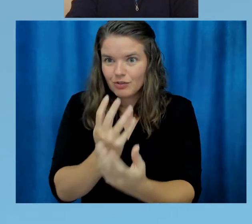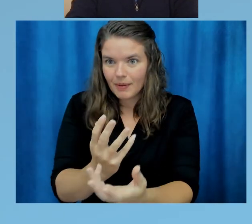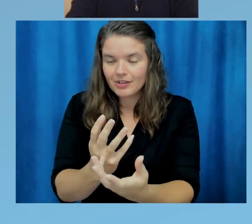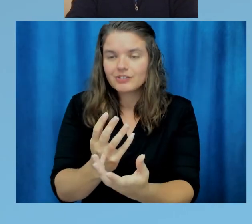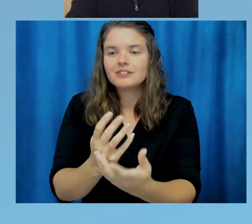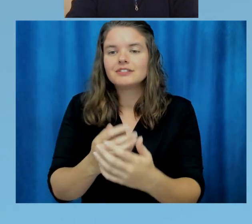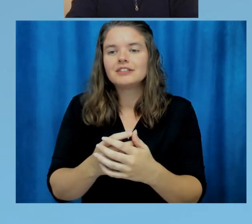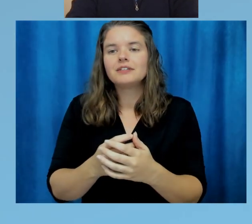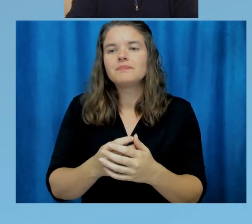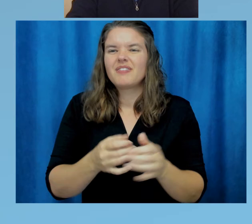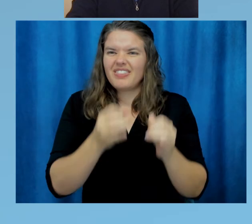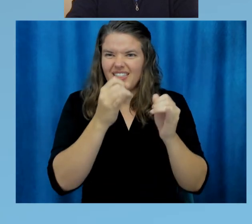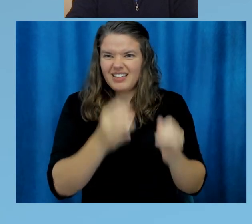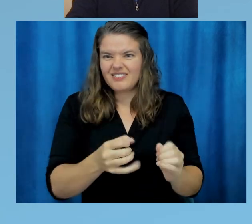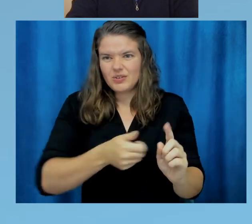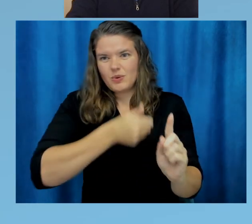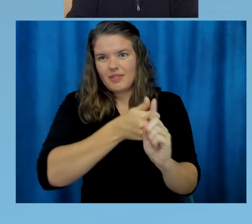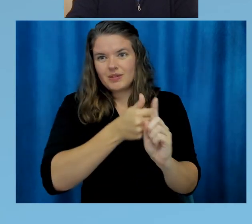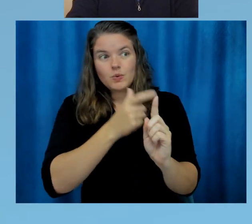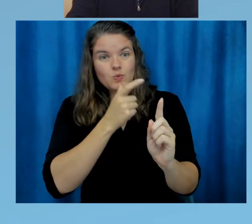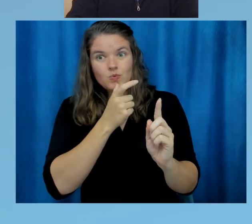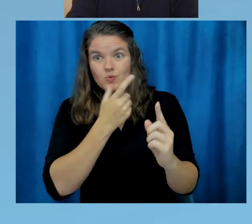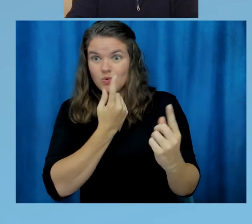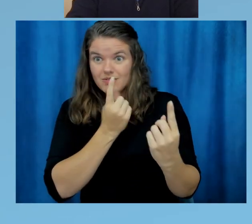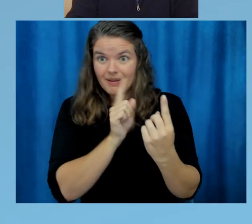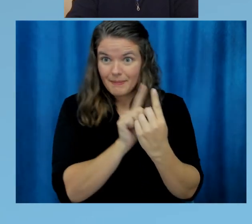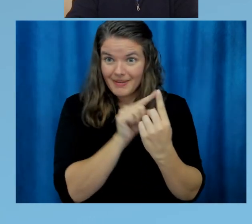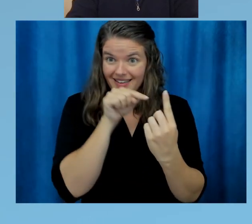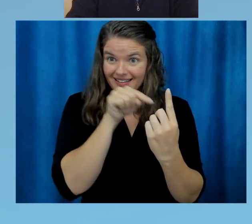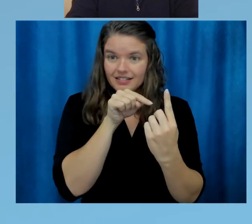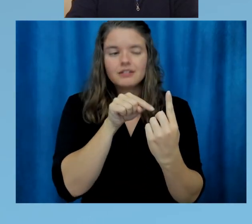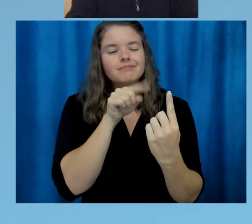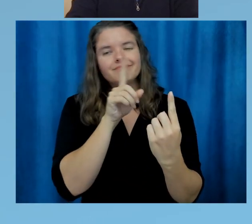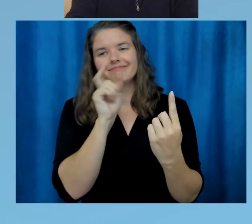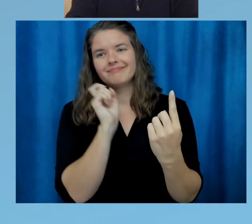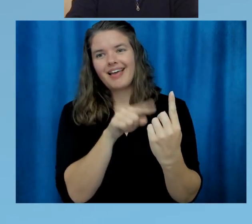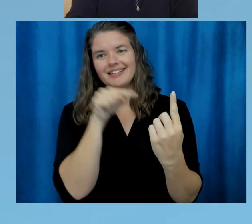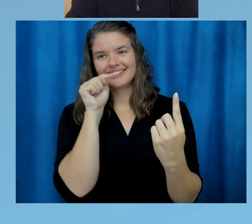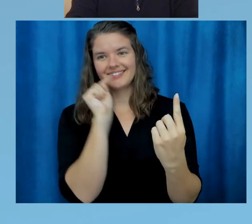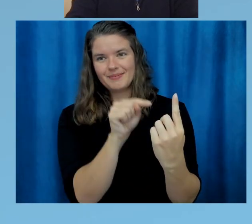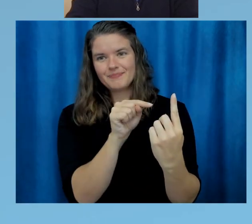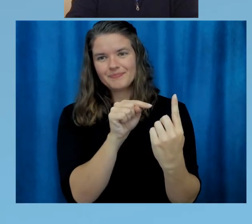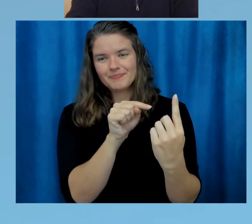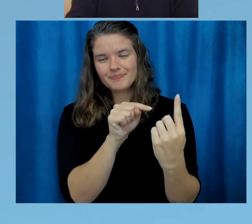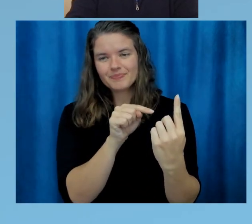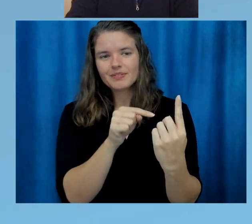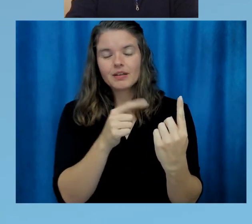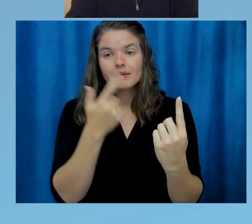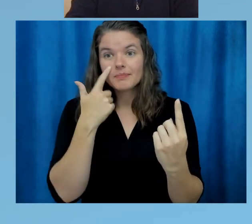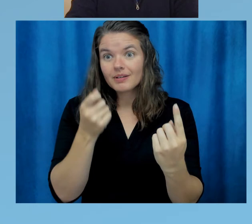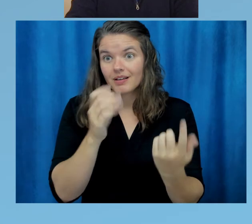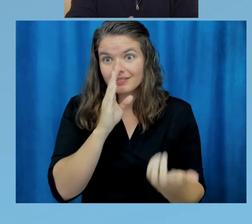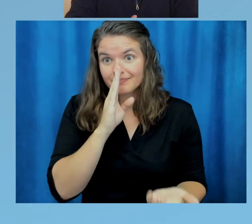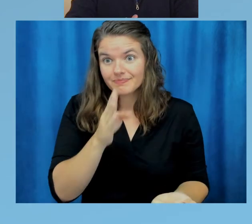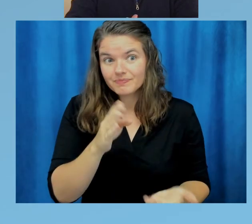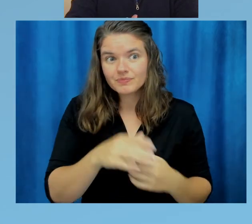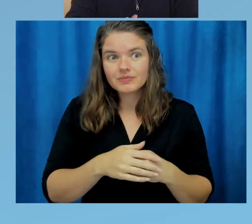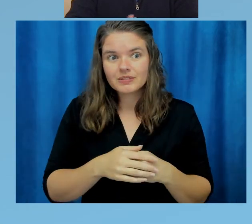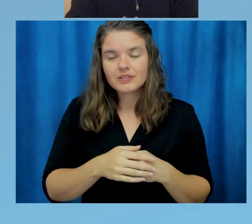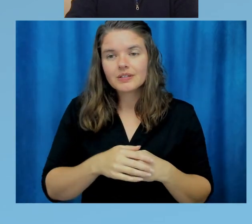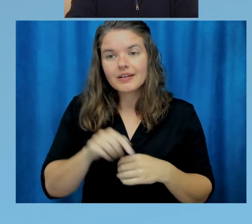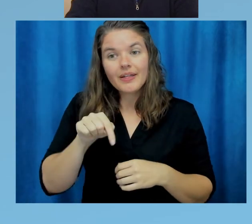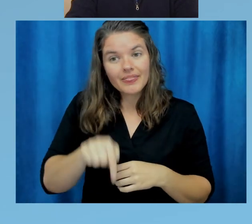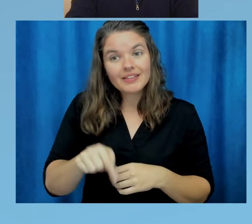best source of information would be the individual that you're meeting with, because simply